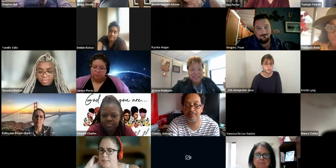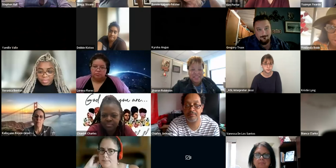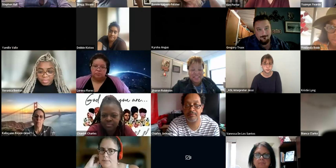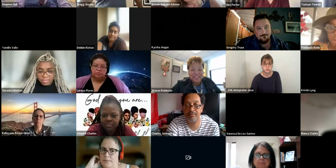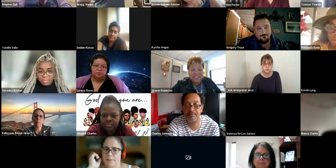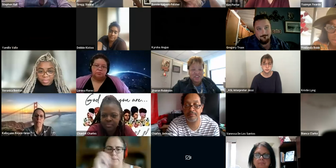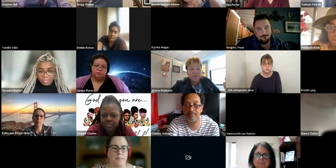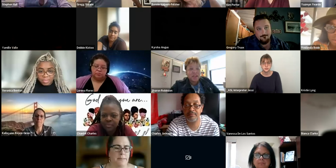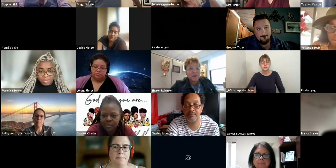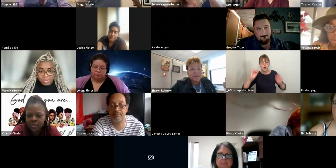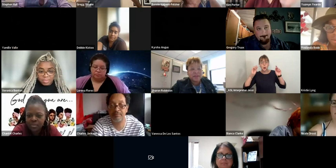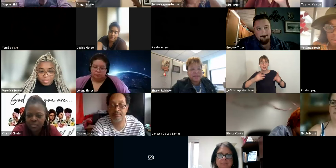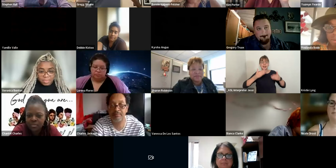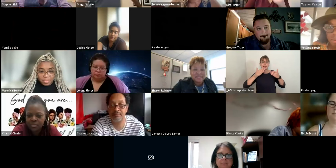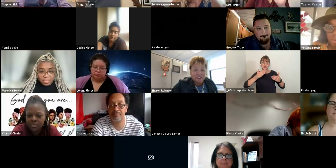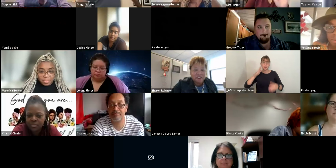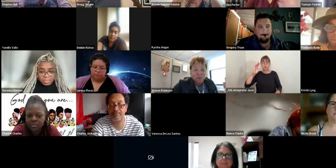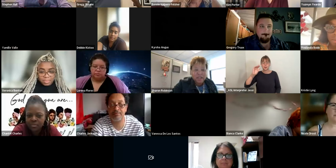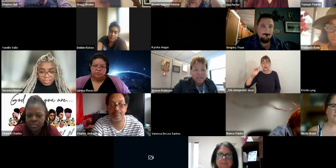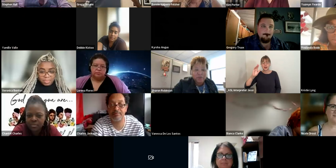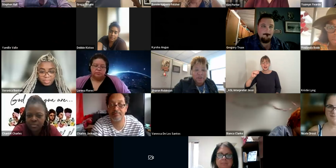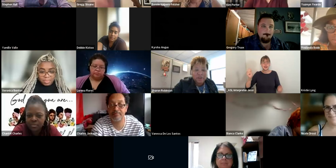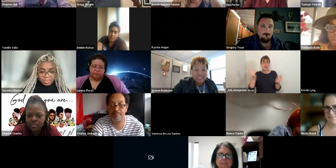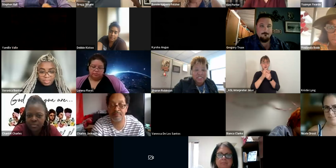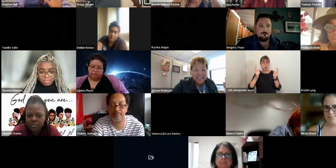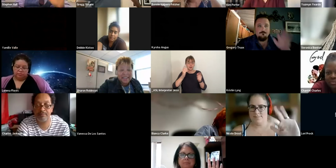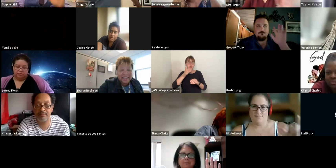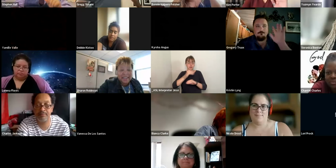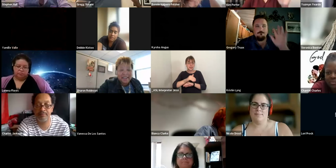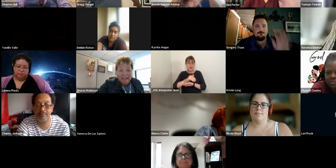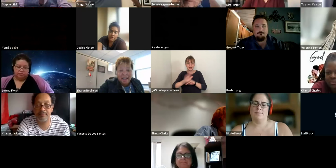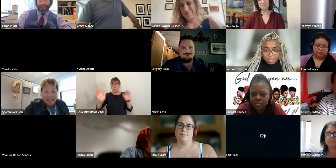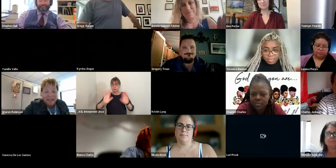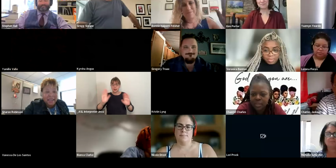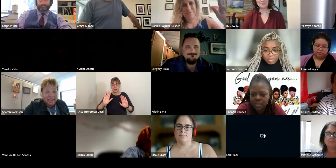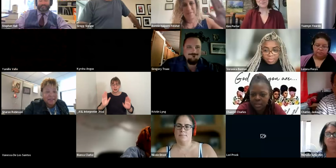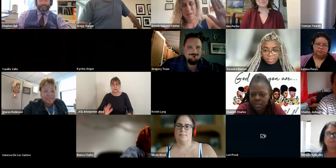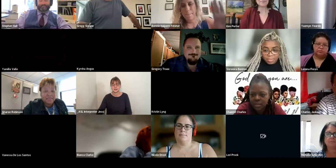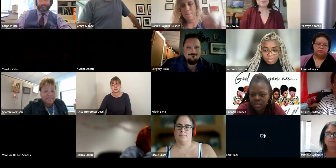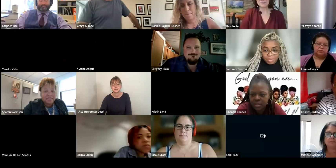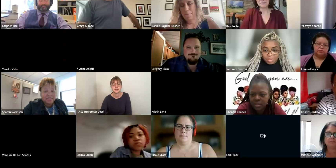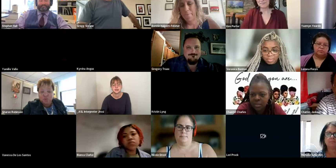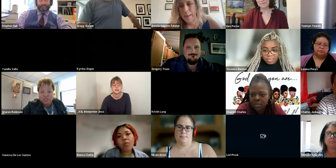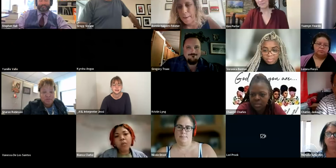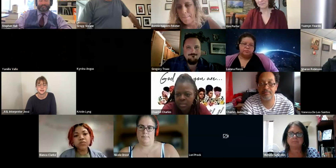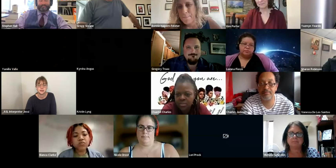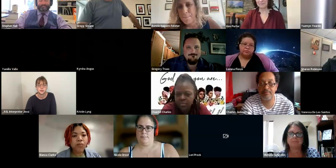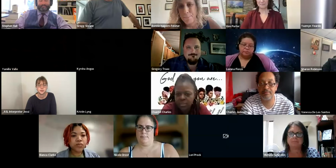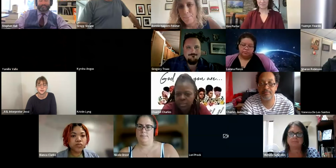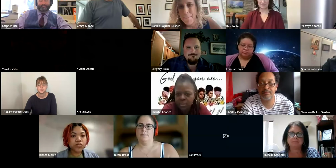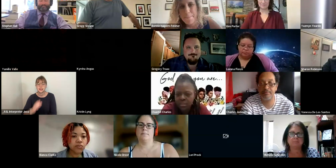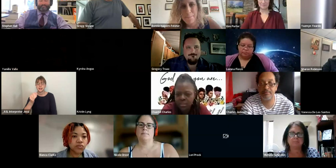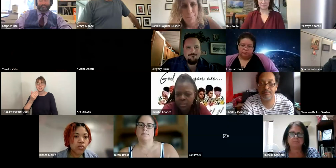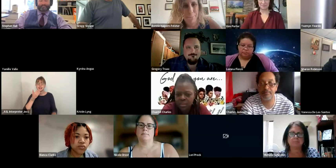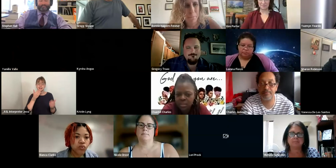All right. Thank you. All right. Take care, everyone. Have a great rest of your day. And thank you. If we